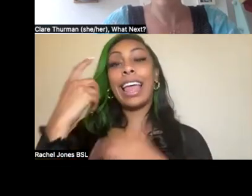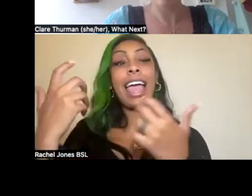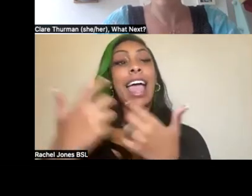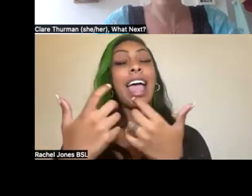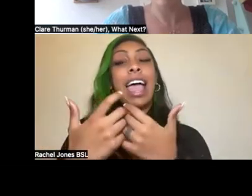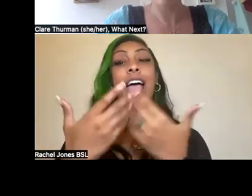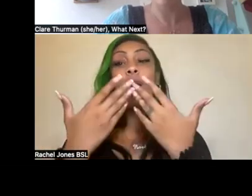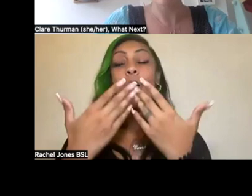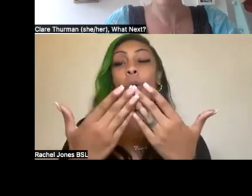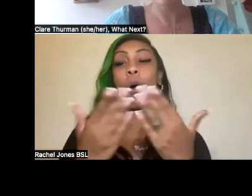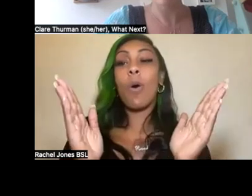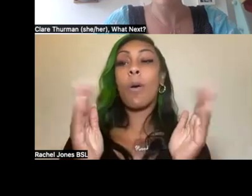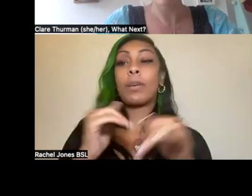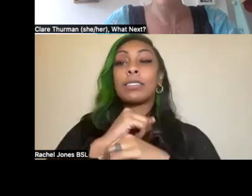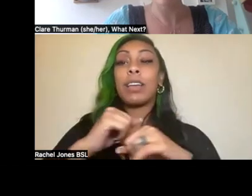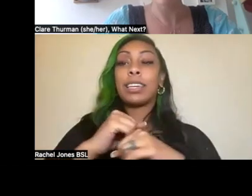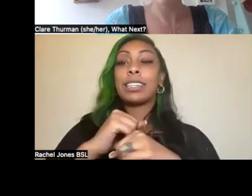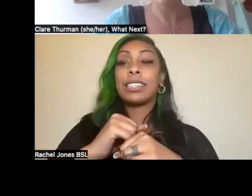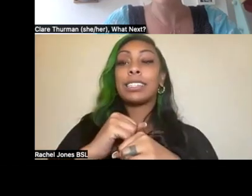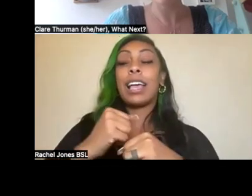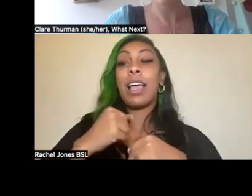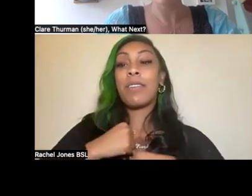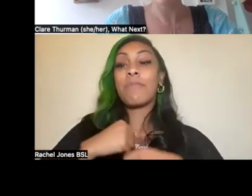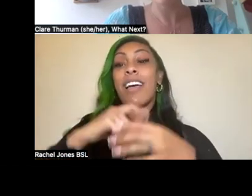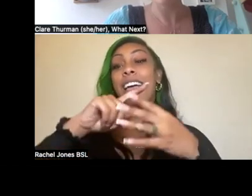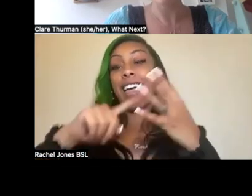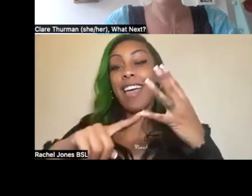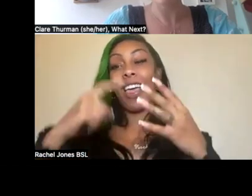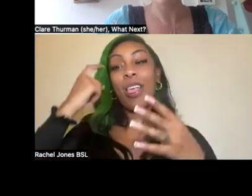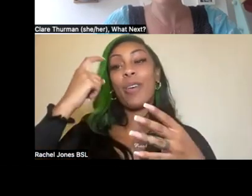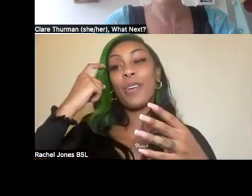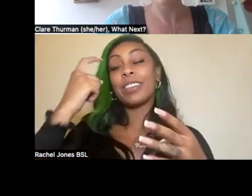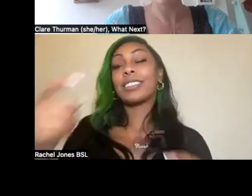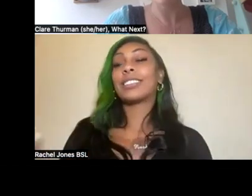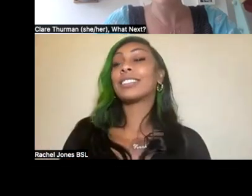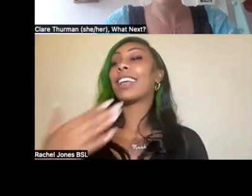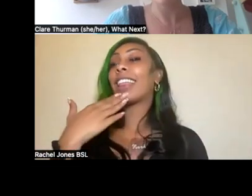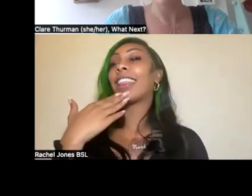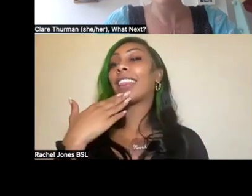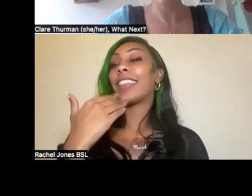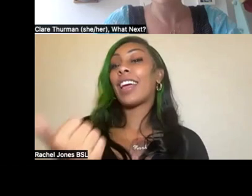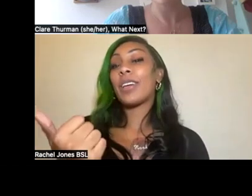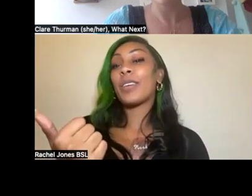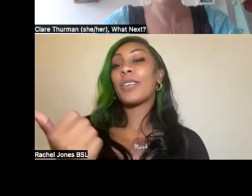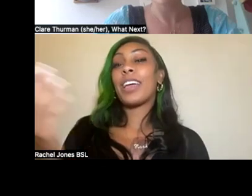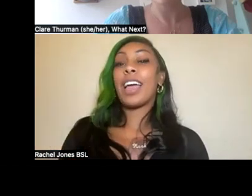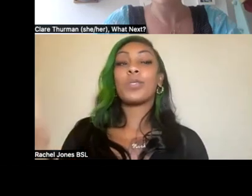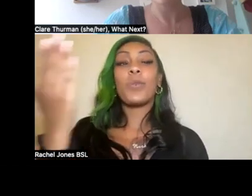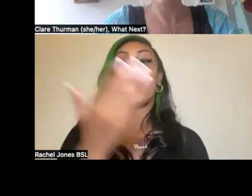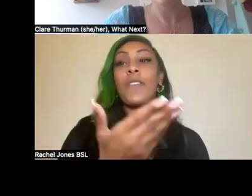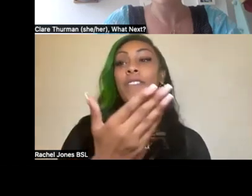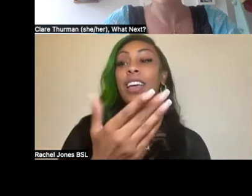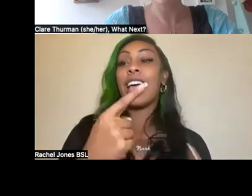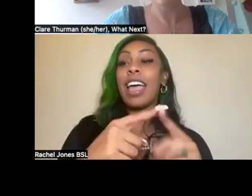up those spaces. Those are my rambling thoughts. But thank you very much. Over to Emma